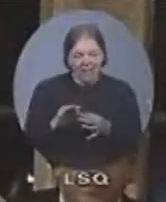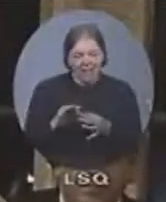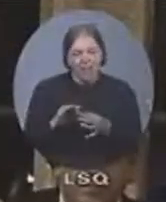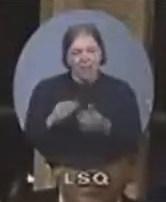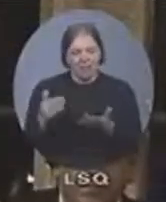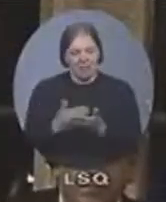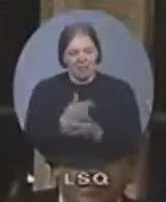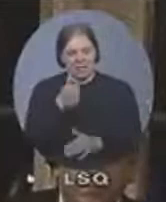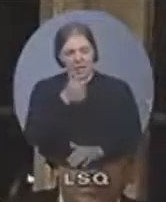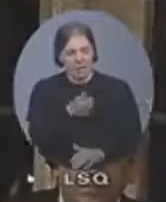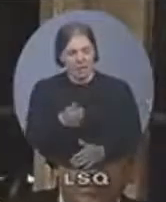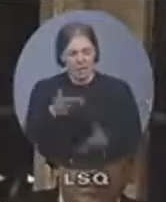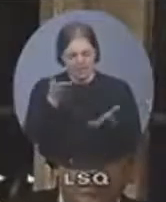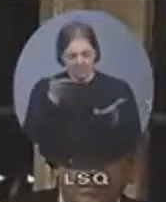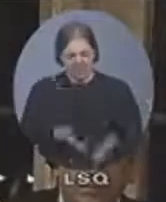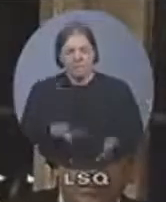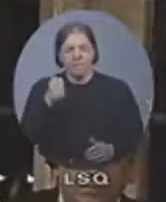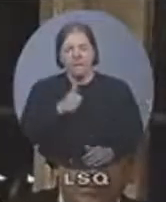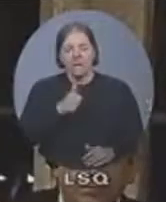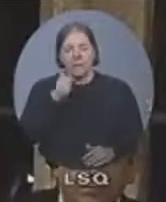Minister publishes rules for